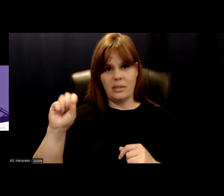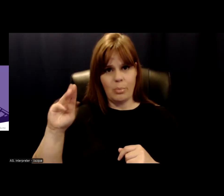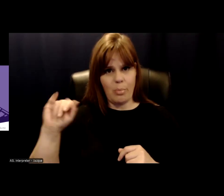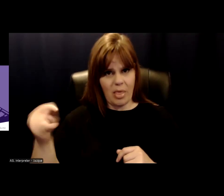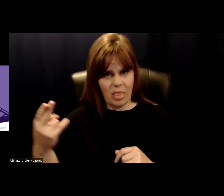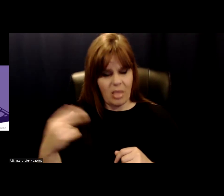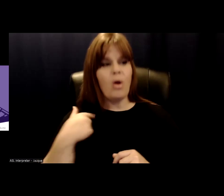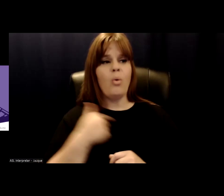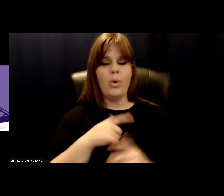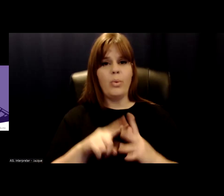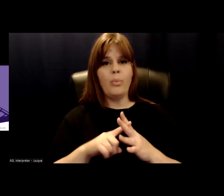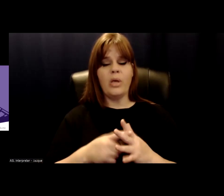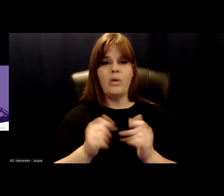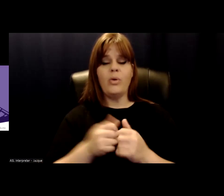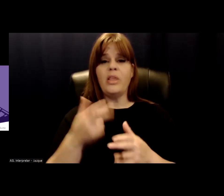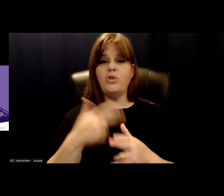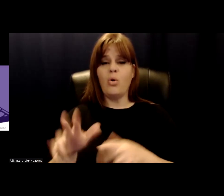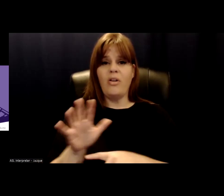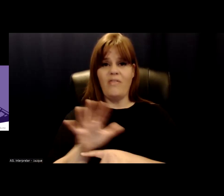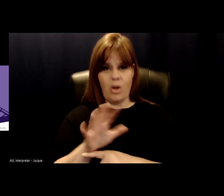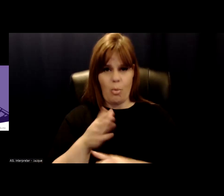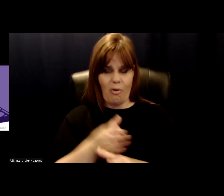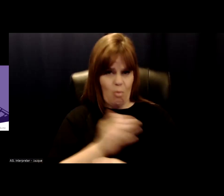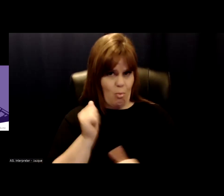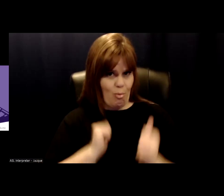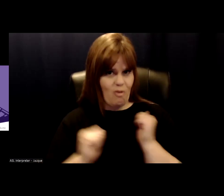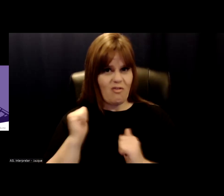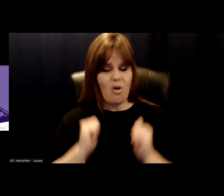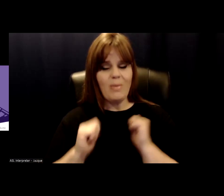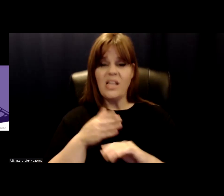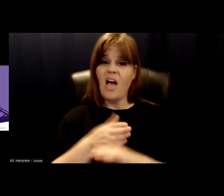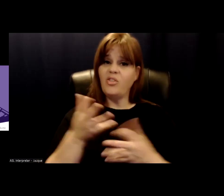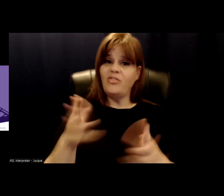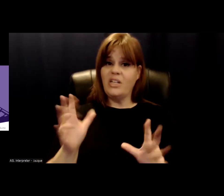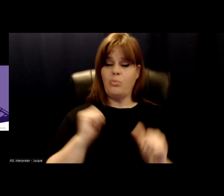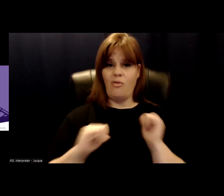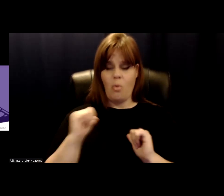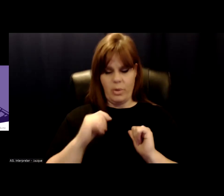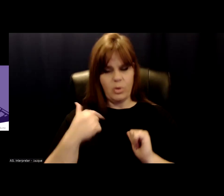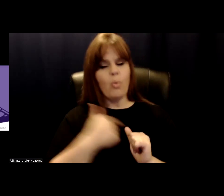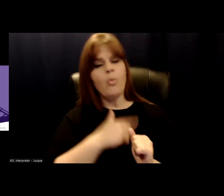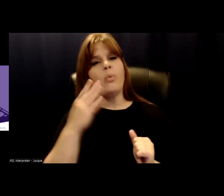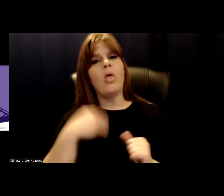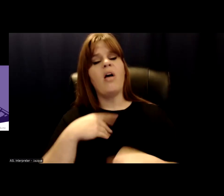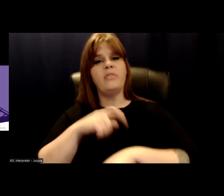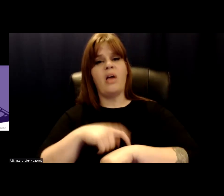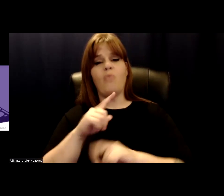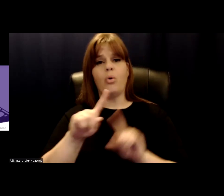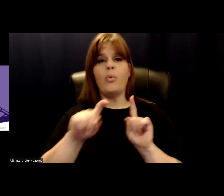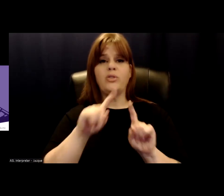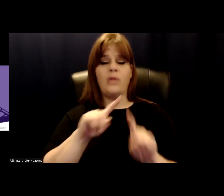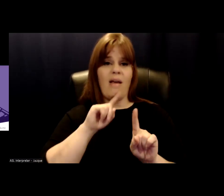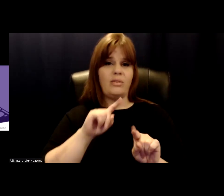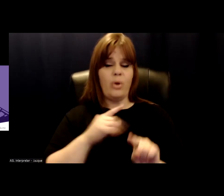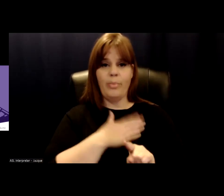will begin with a short video prior to his performance. After this performance, we will have some time for Q&A.